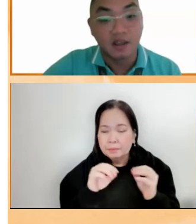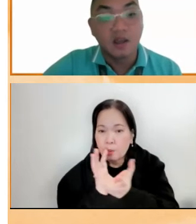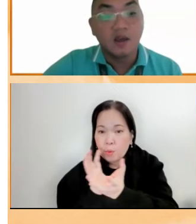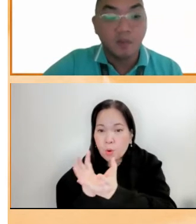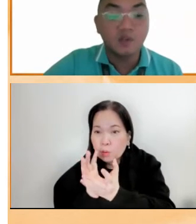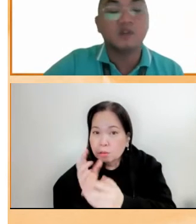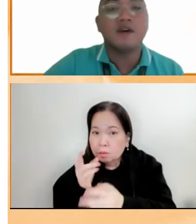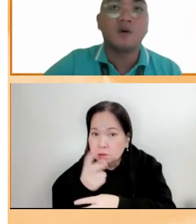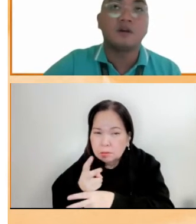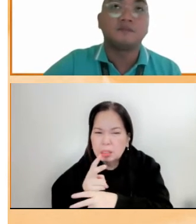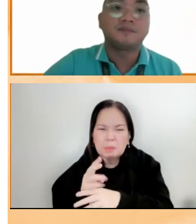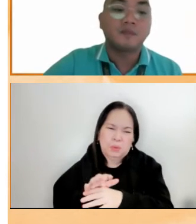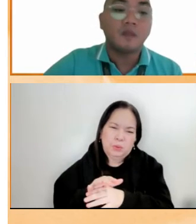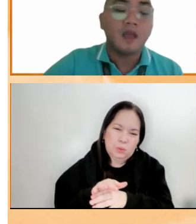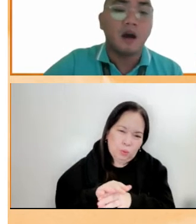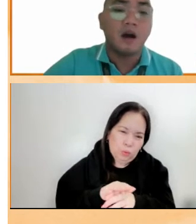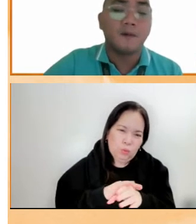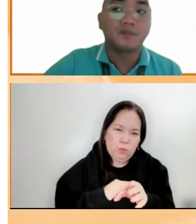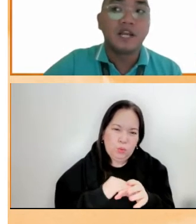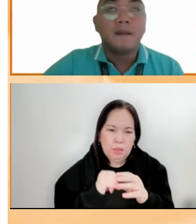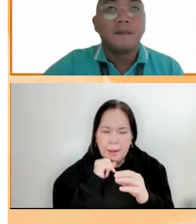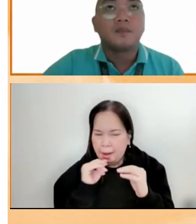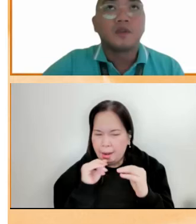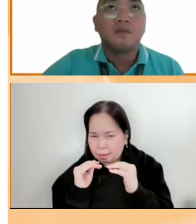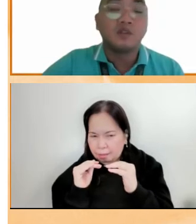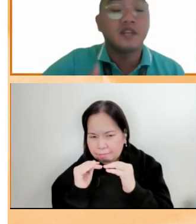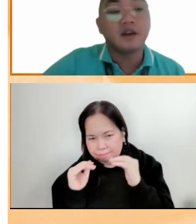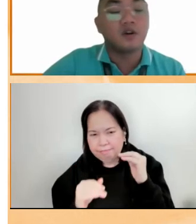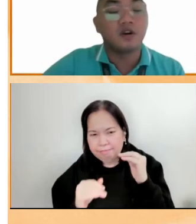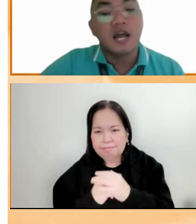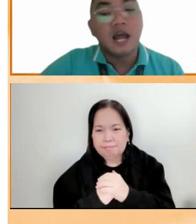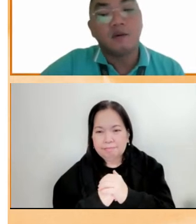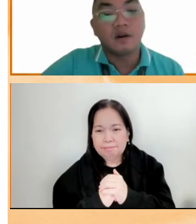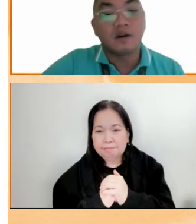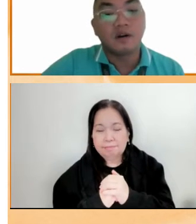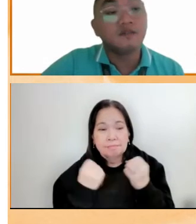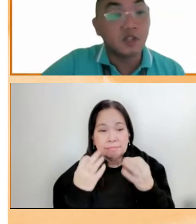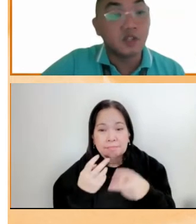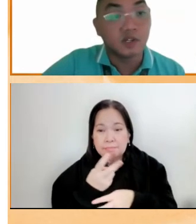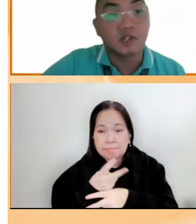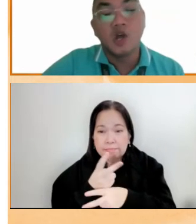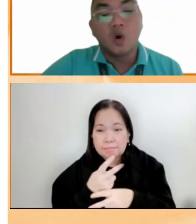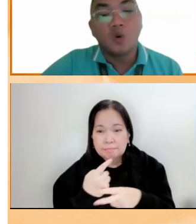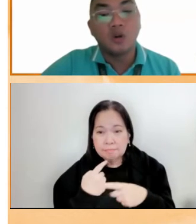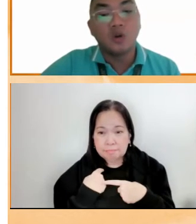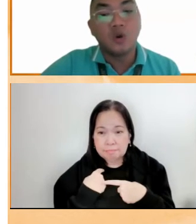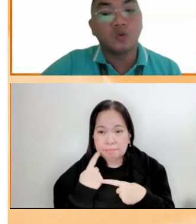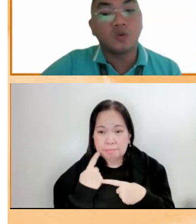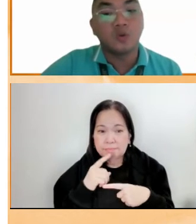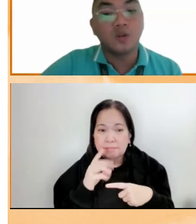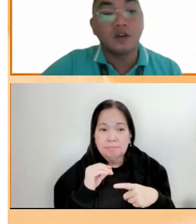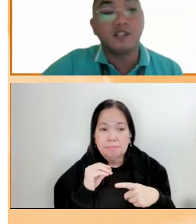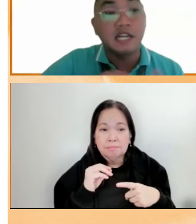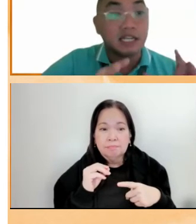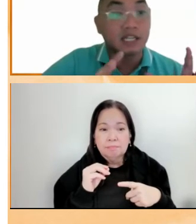uneven. Most of our um most of the care for our service users would go